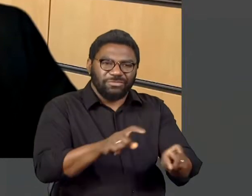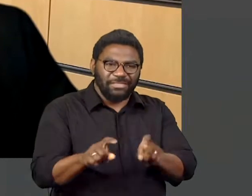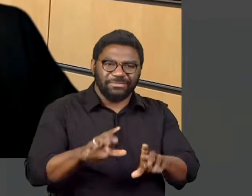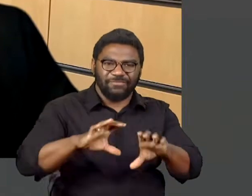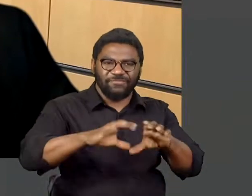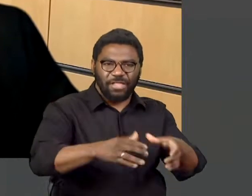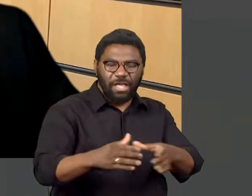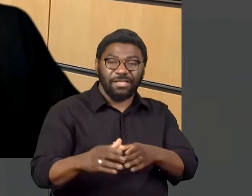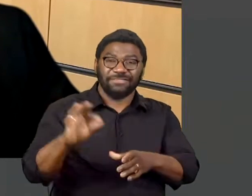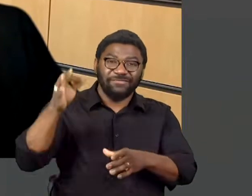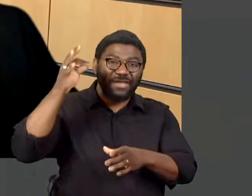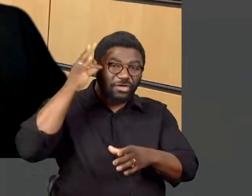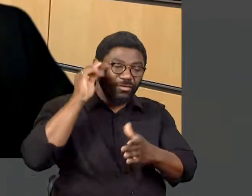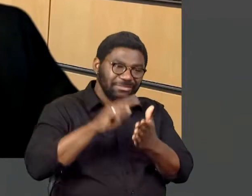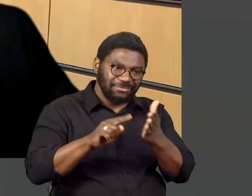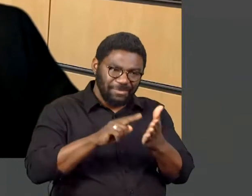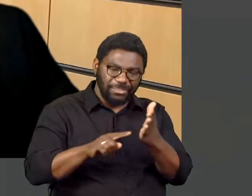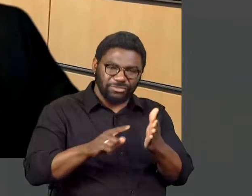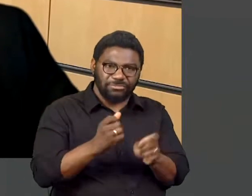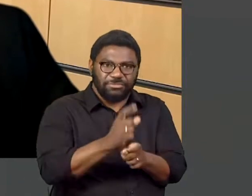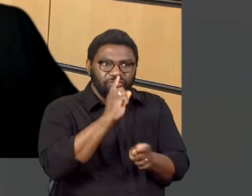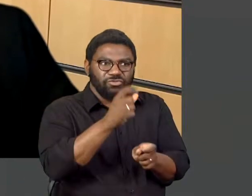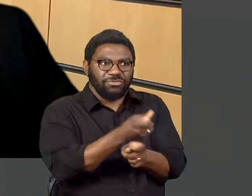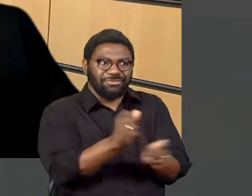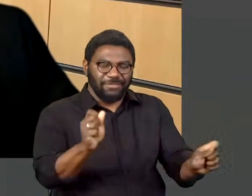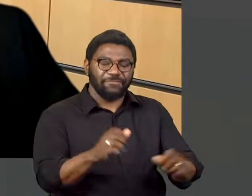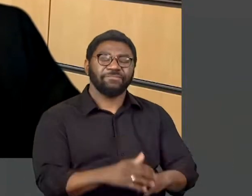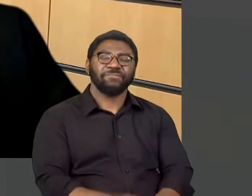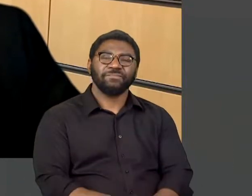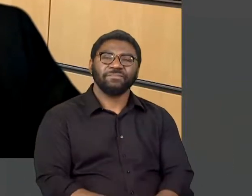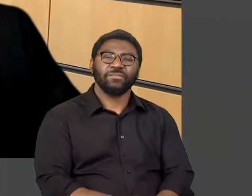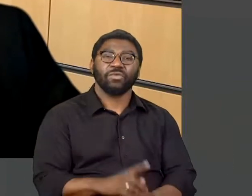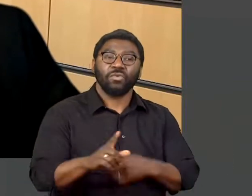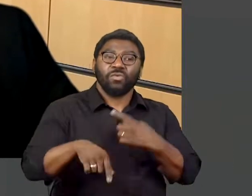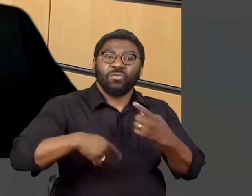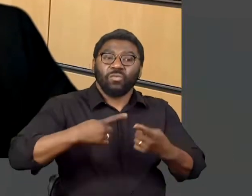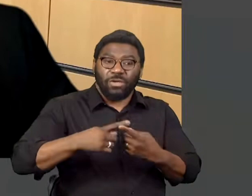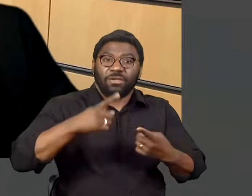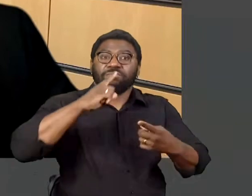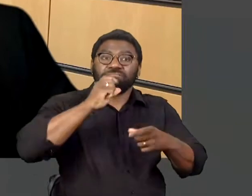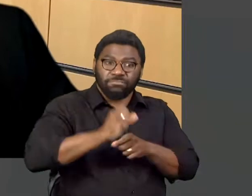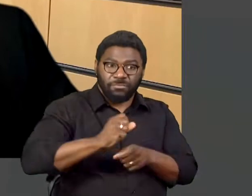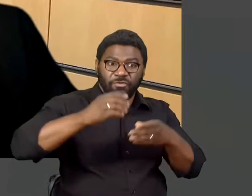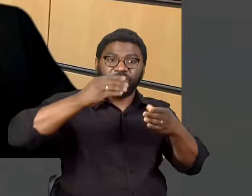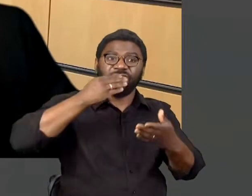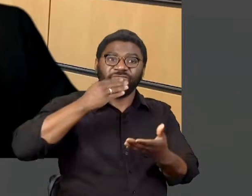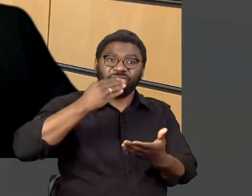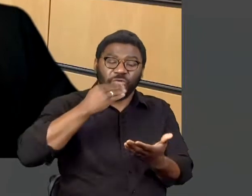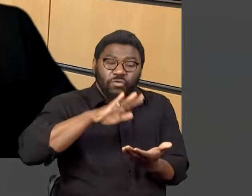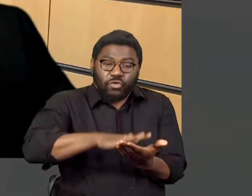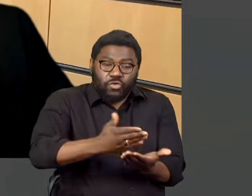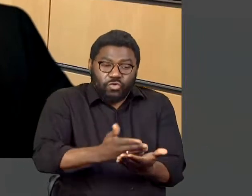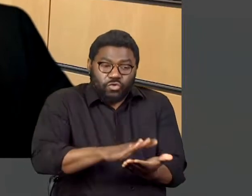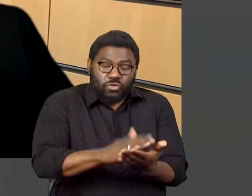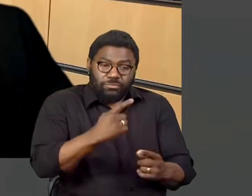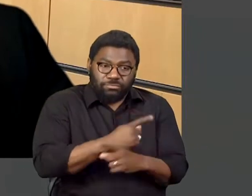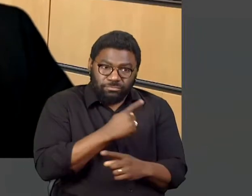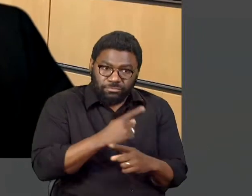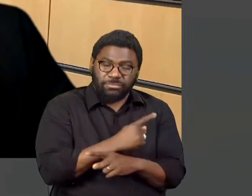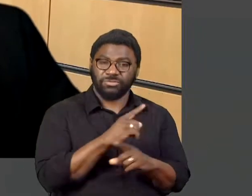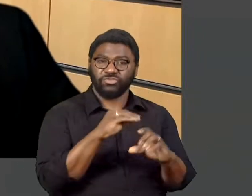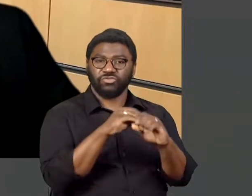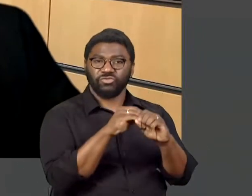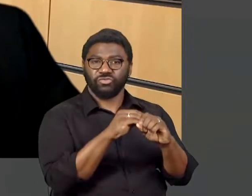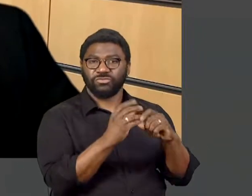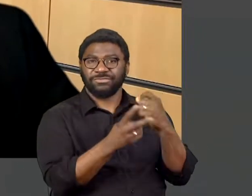federal inspection programs. Additionally, when food is properly prepared and stored, the risk of consumers becoming infected with bird flu